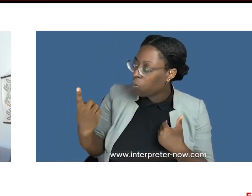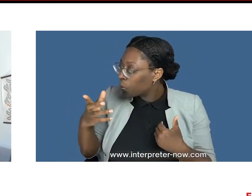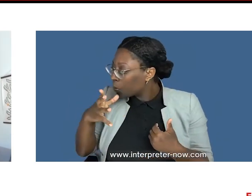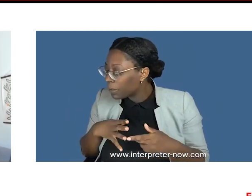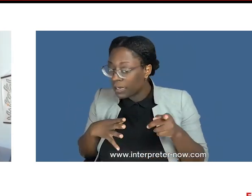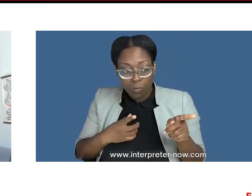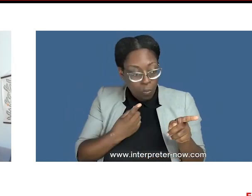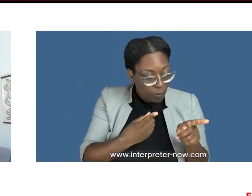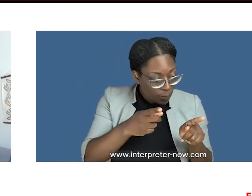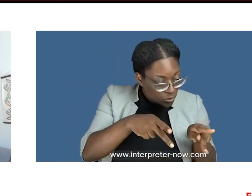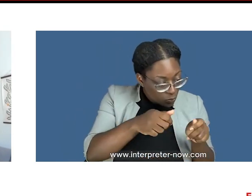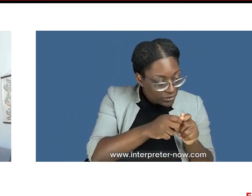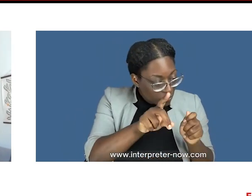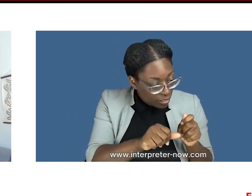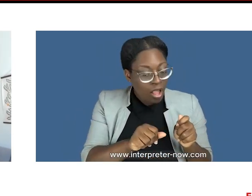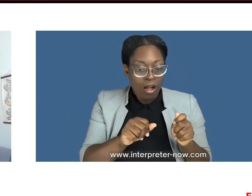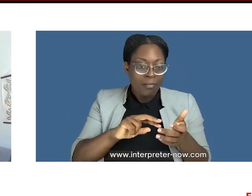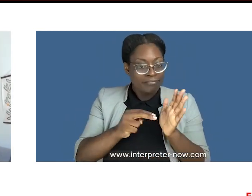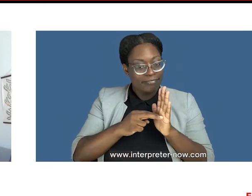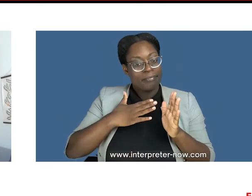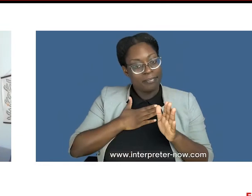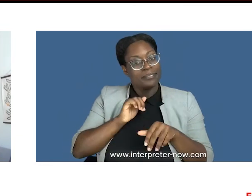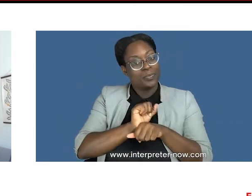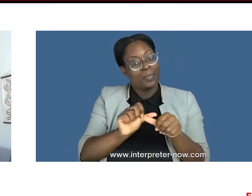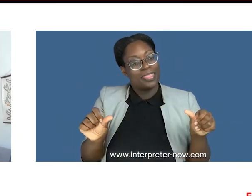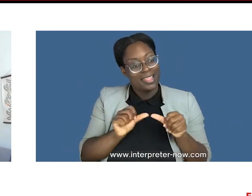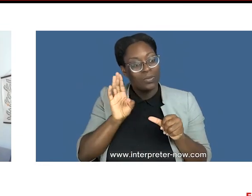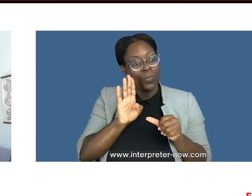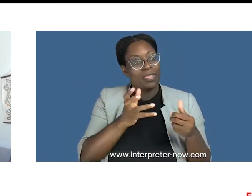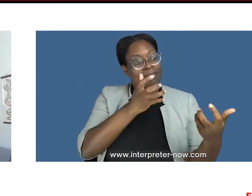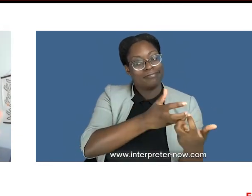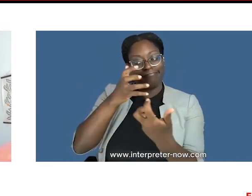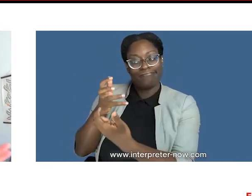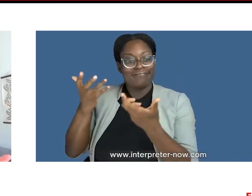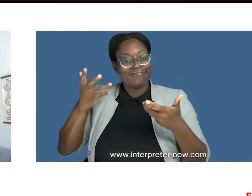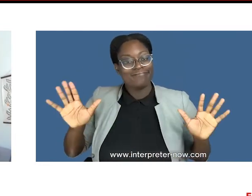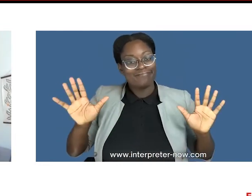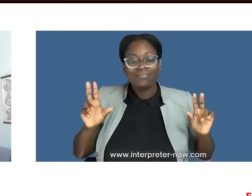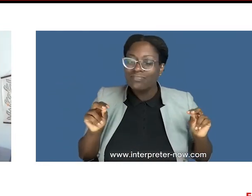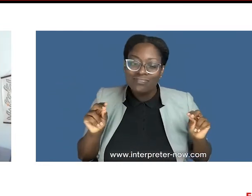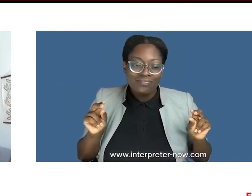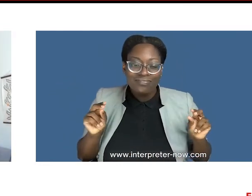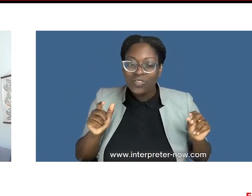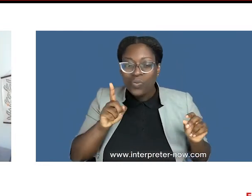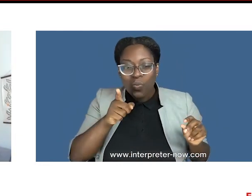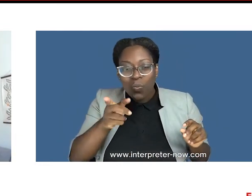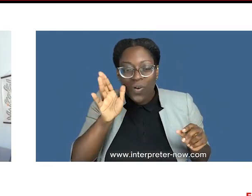rather than design for the individual identities that you think you might have on your team, because